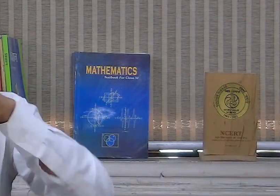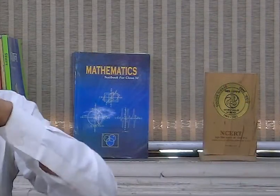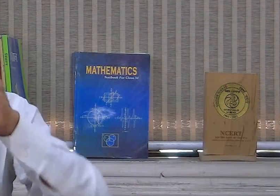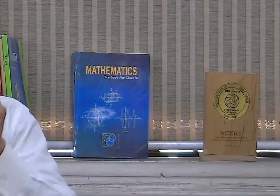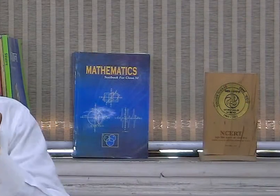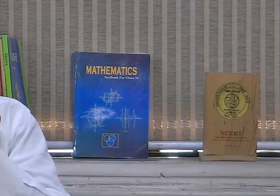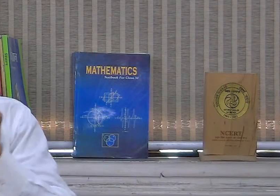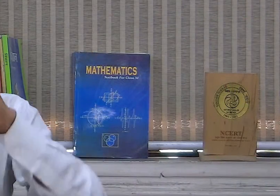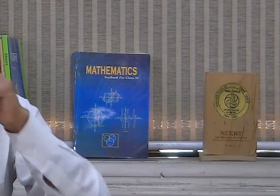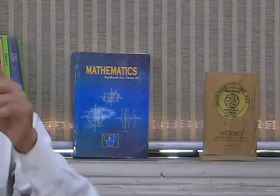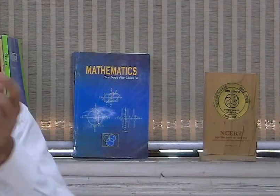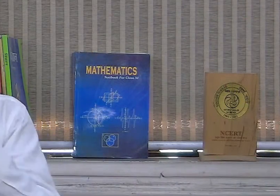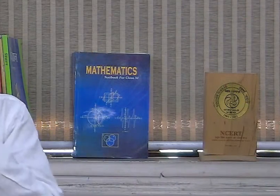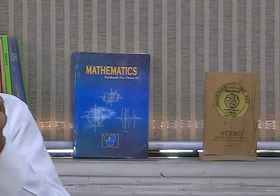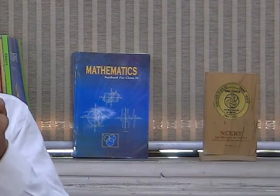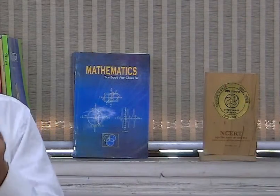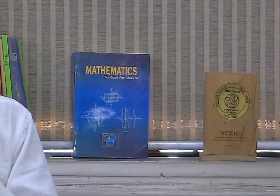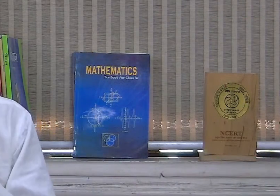Constellation.